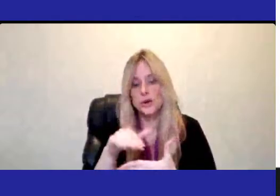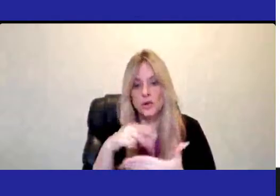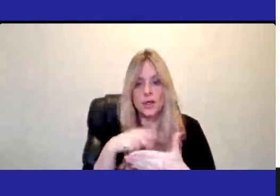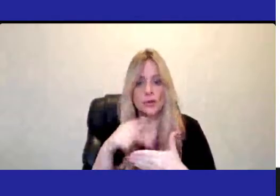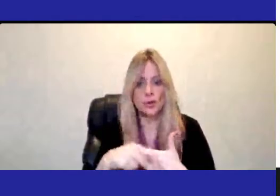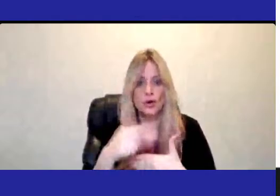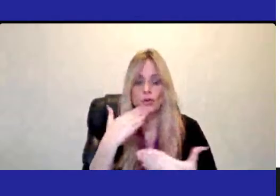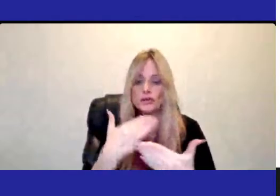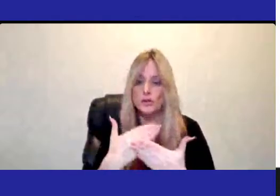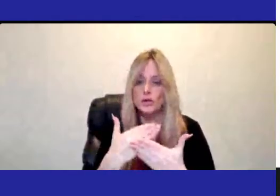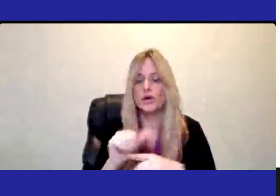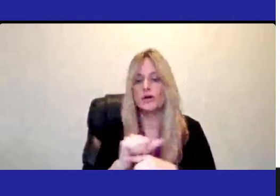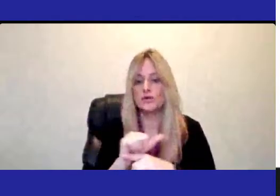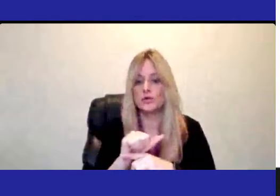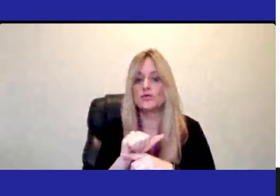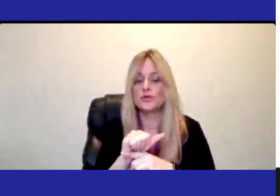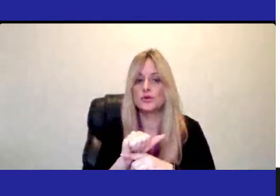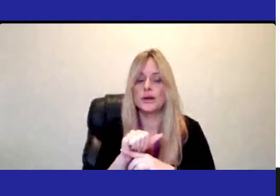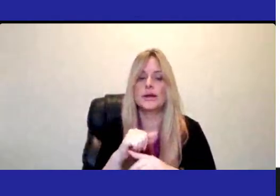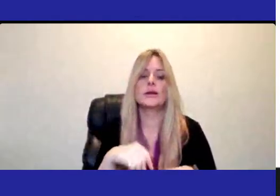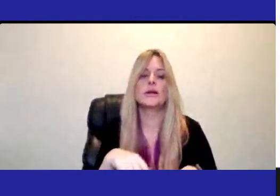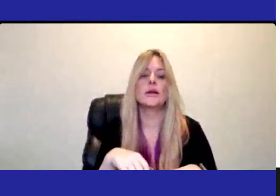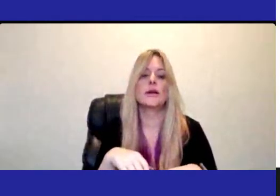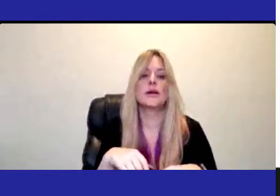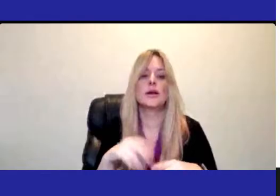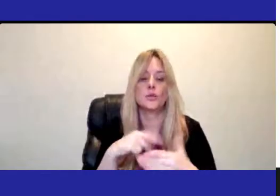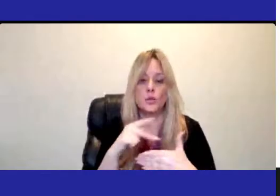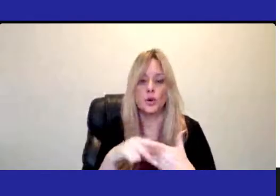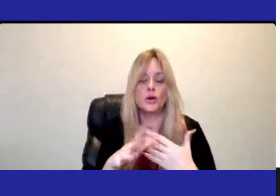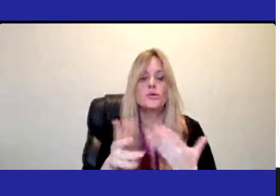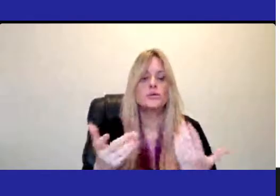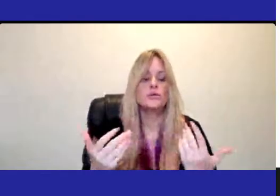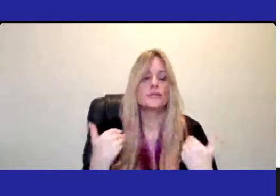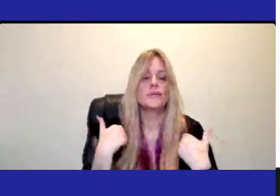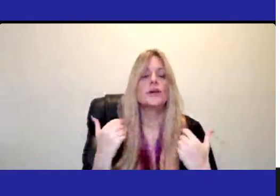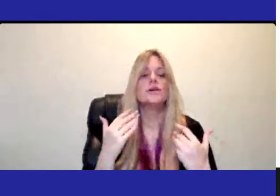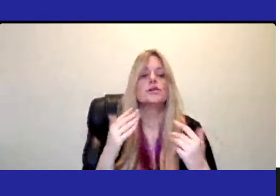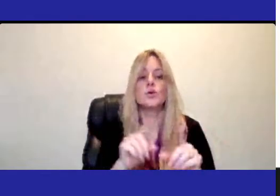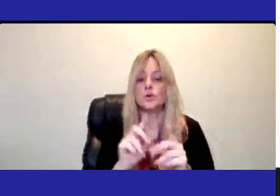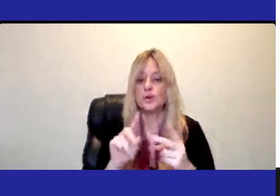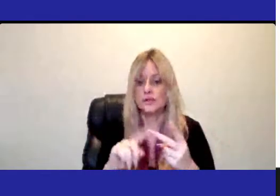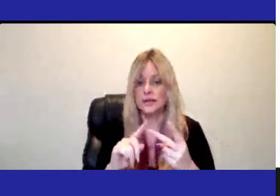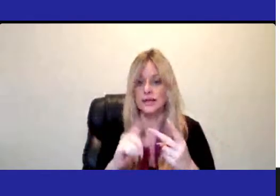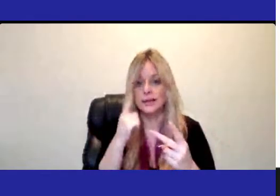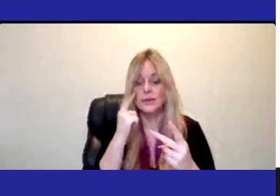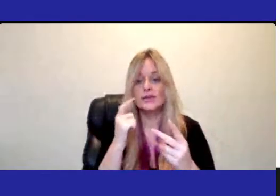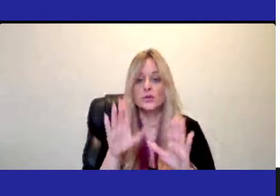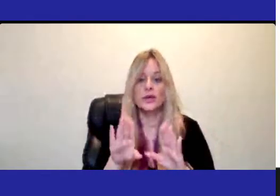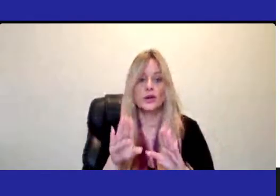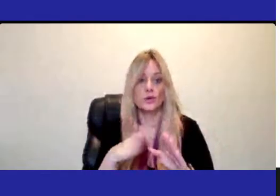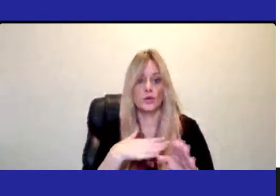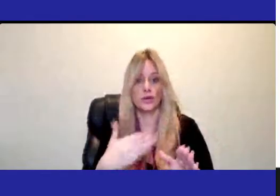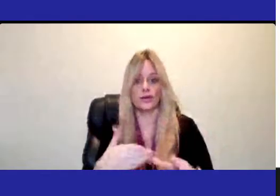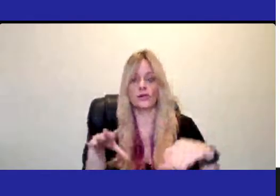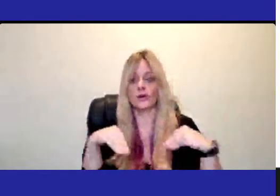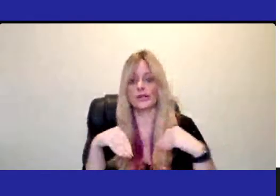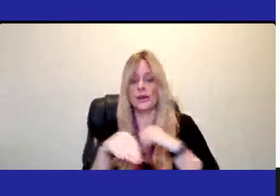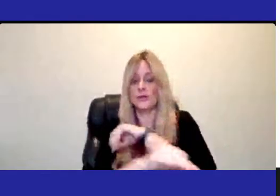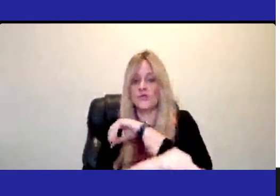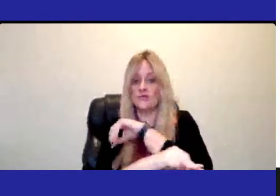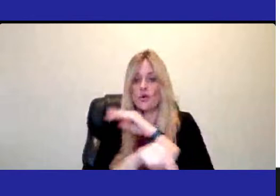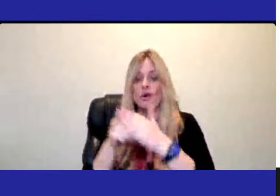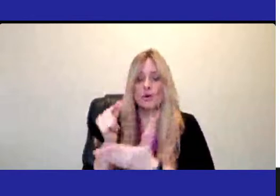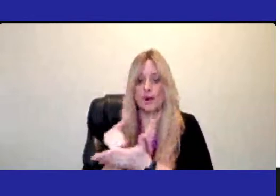grounds. Secondly, I would say that because we are open to foreign grads, I think that also helps us recruit